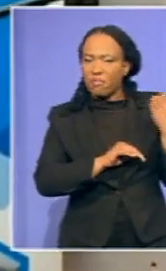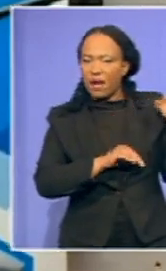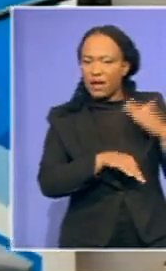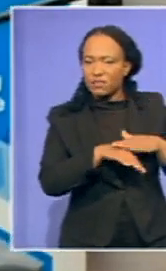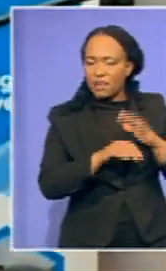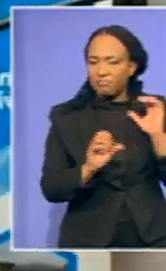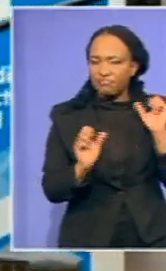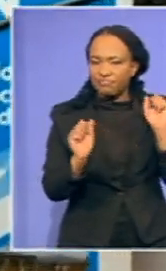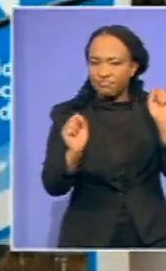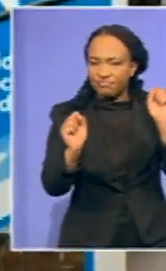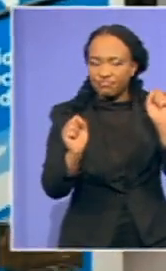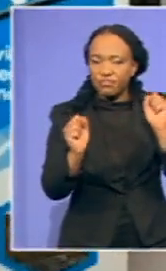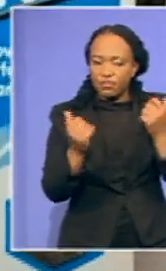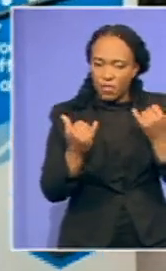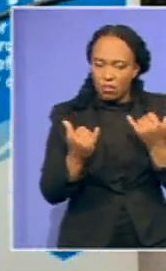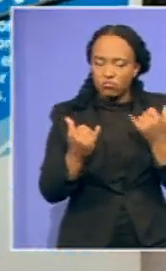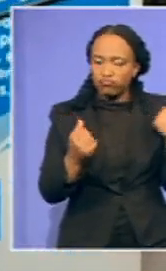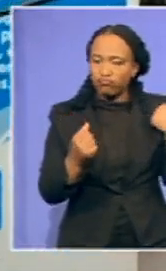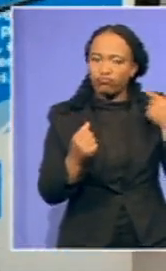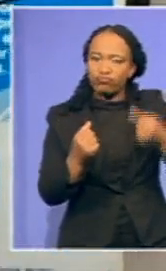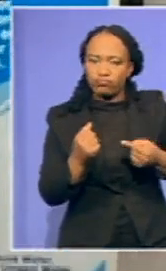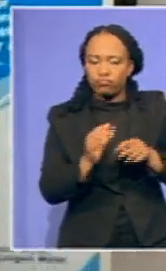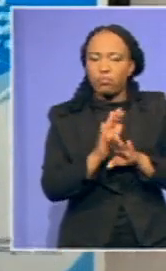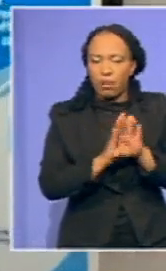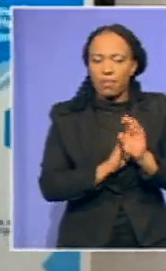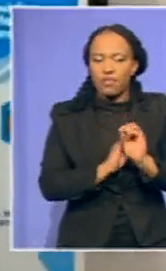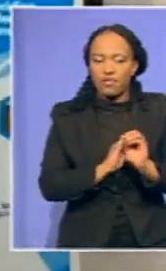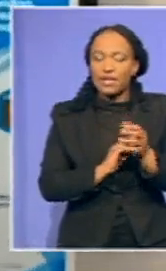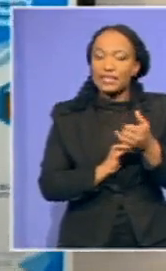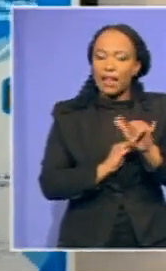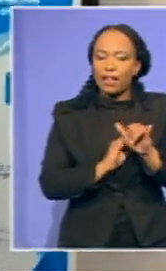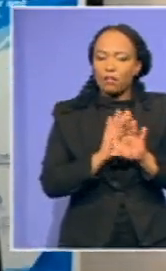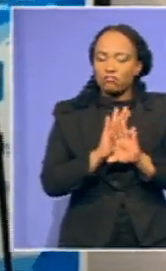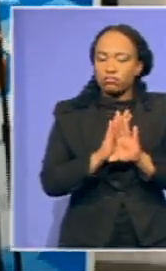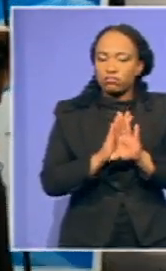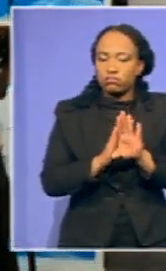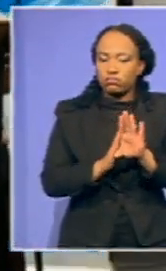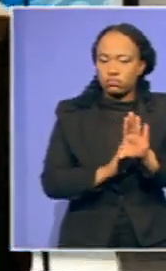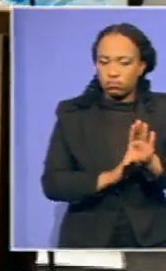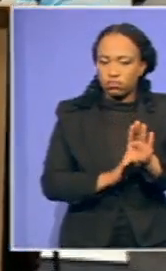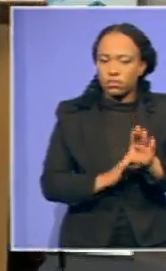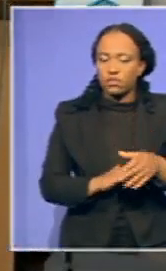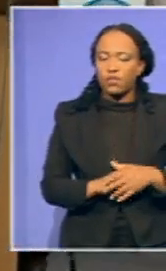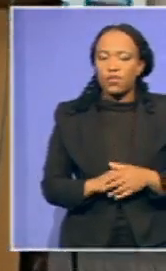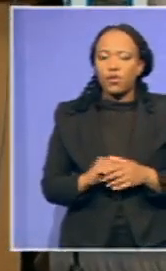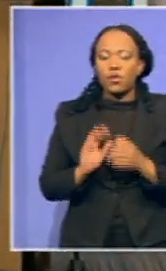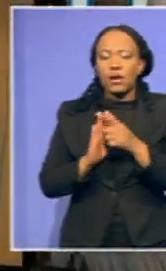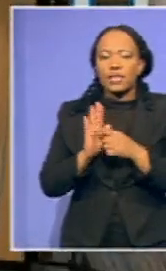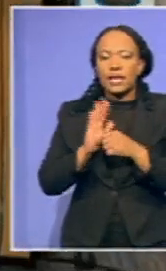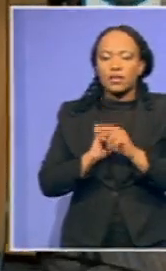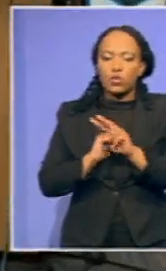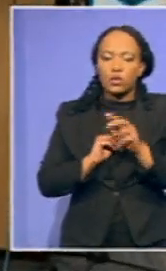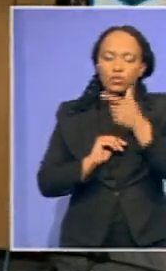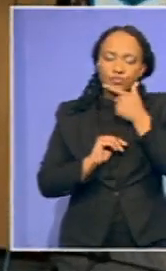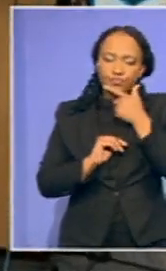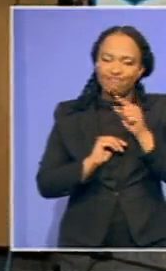come a long way since then, and progress is still happening. And the date of the 22nd of December is